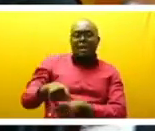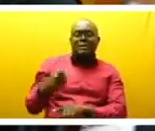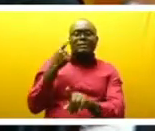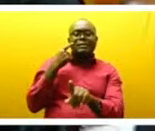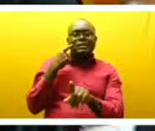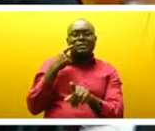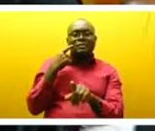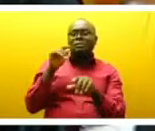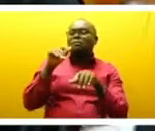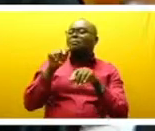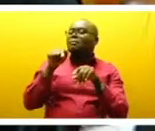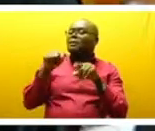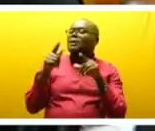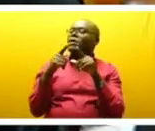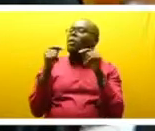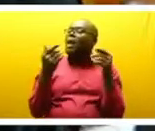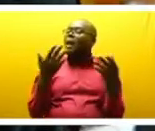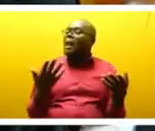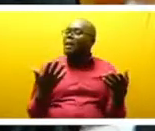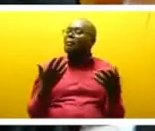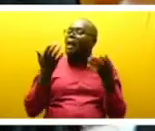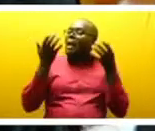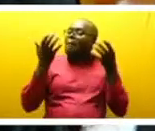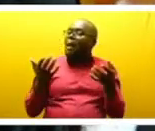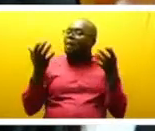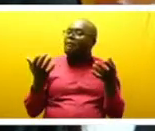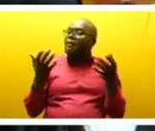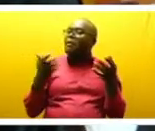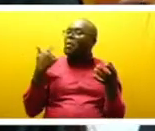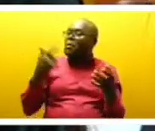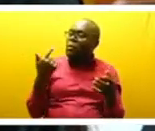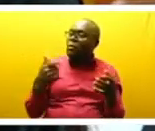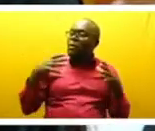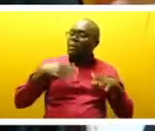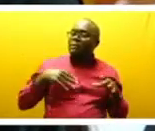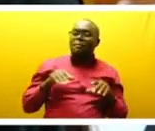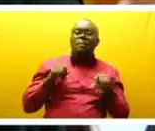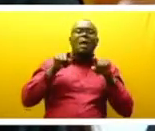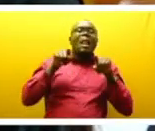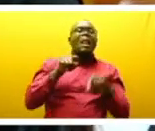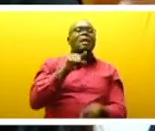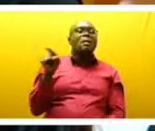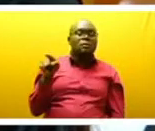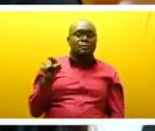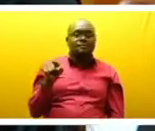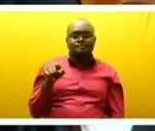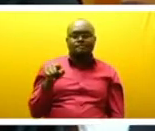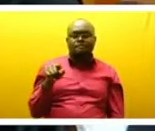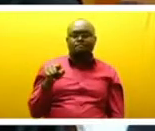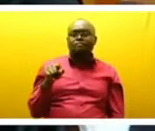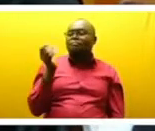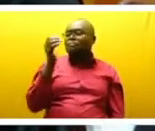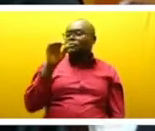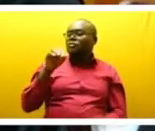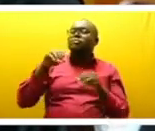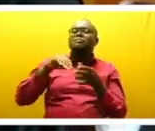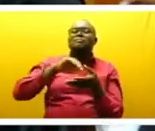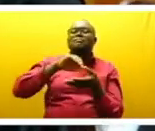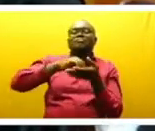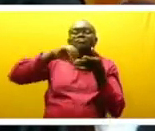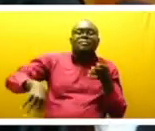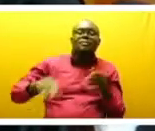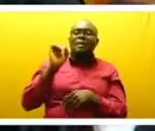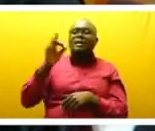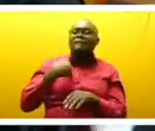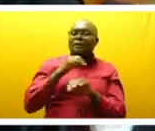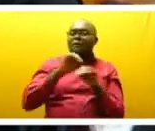nature of the allegation, the burden on the people who are making the allegation, and dismiss them if there is